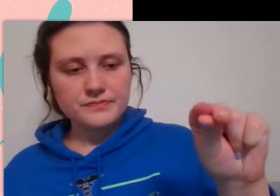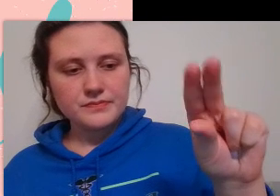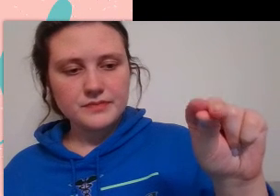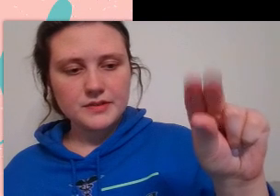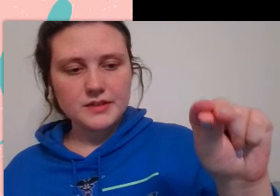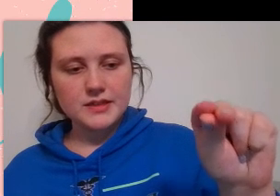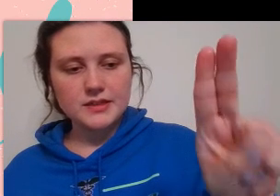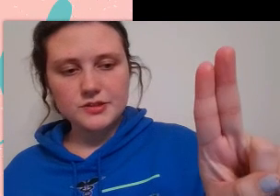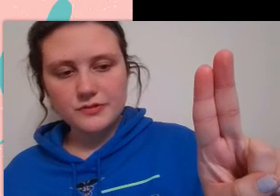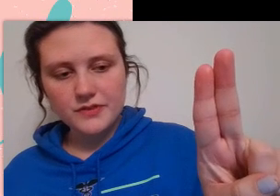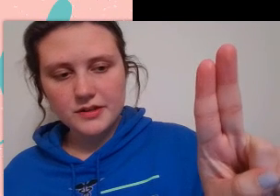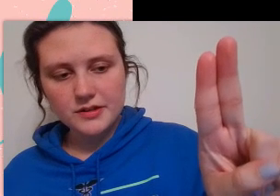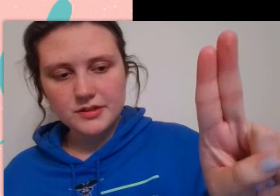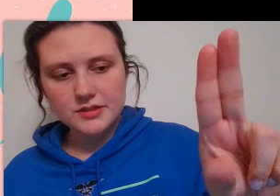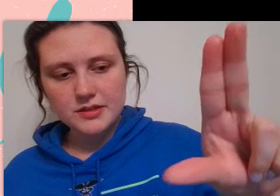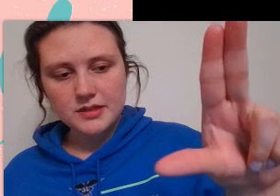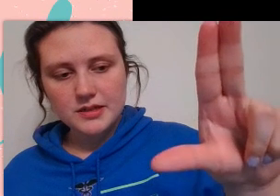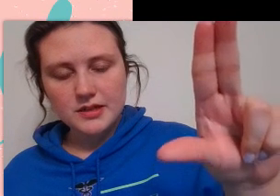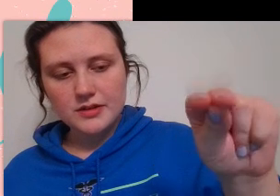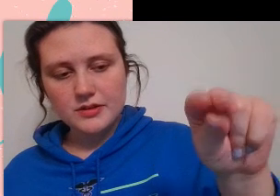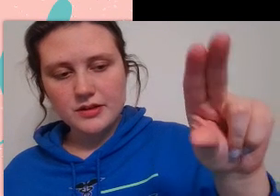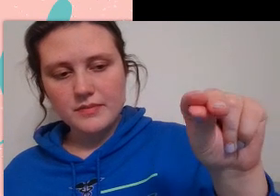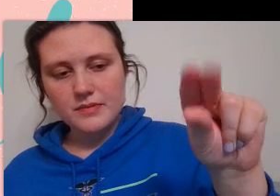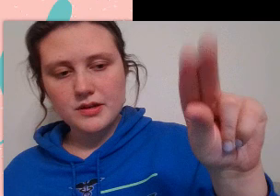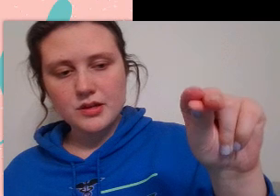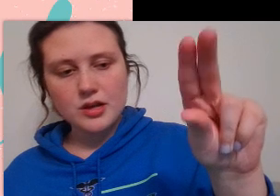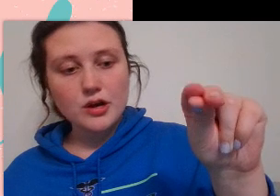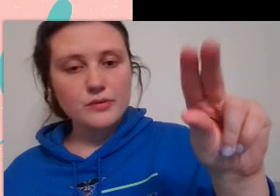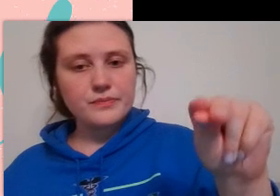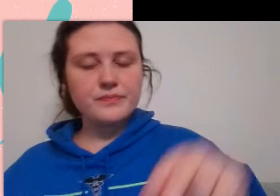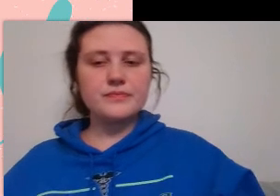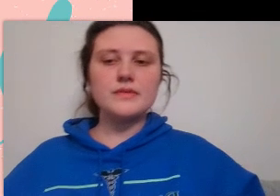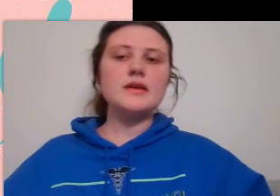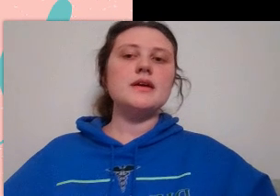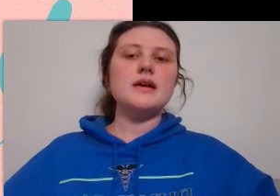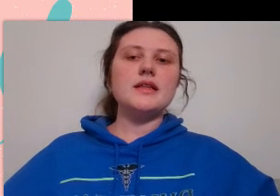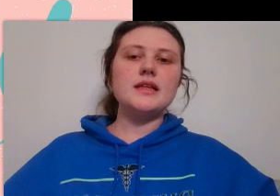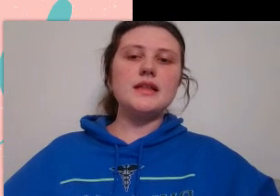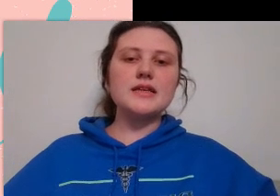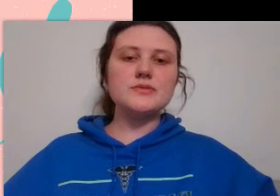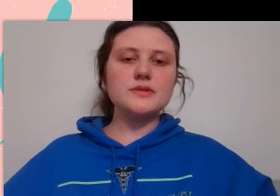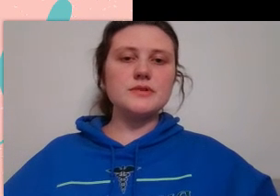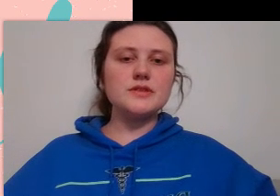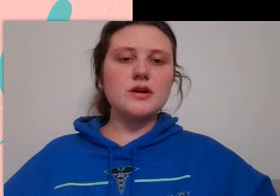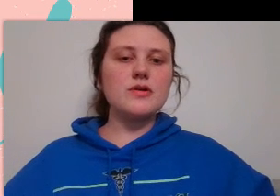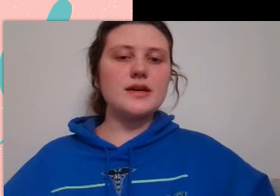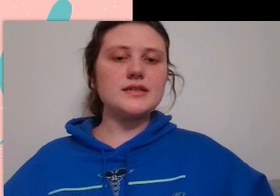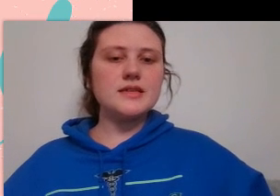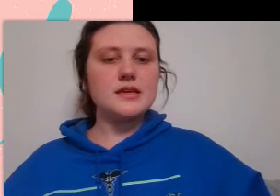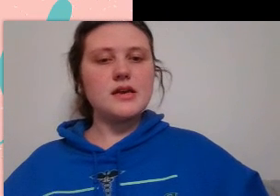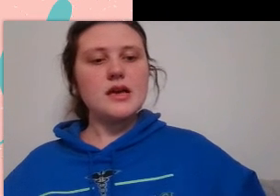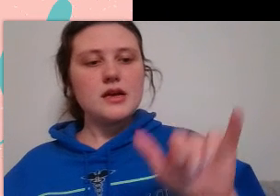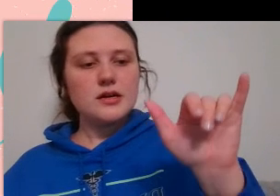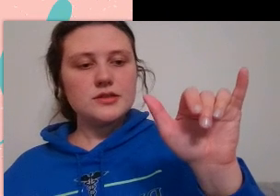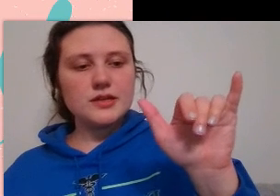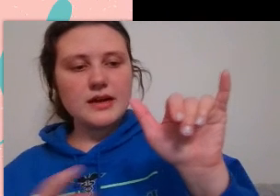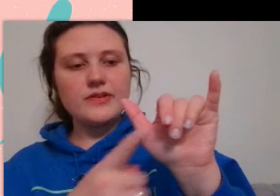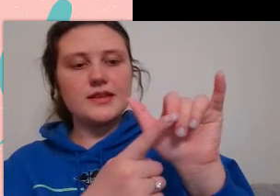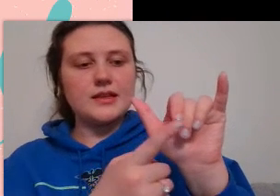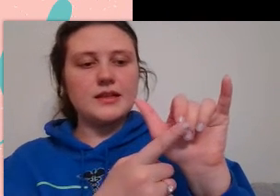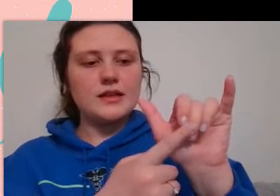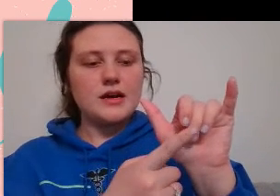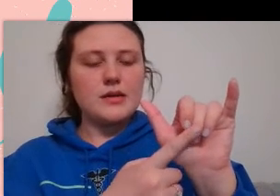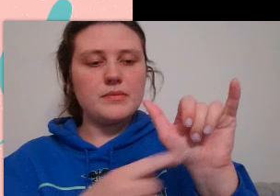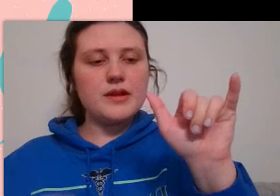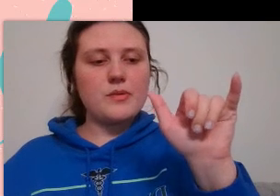no. Looks like this. Two fingers and your thumb. No. Then the last one was oh, I see. So you're going to